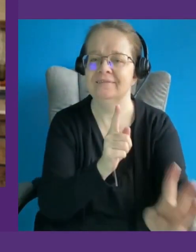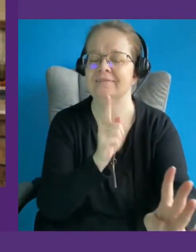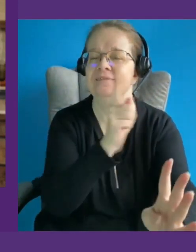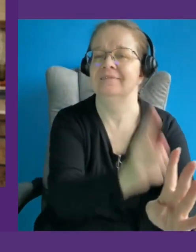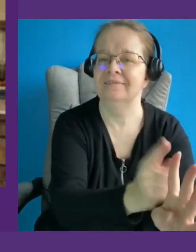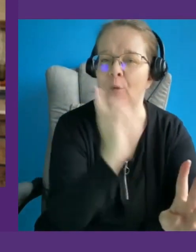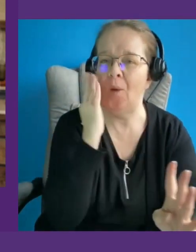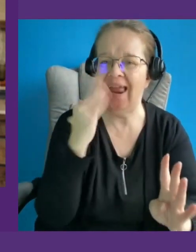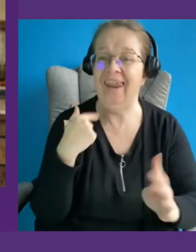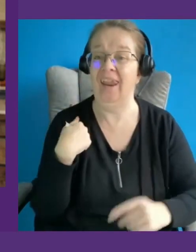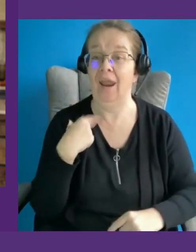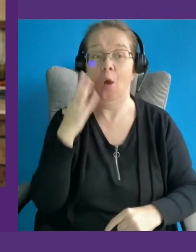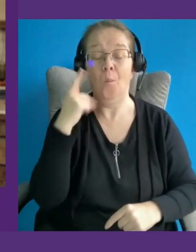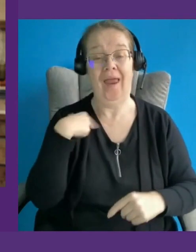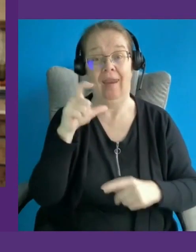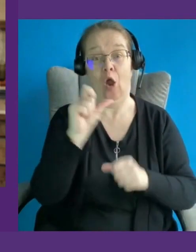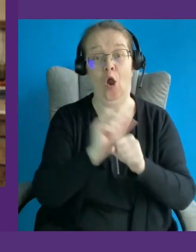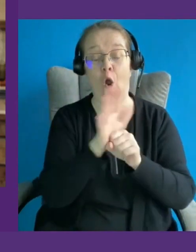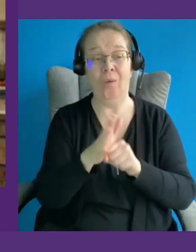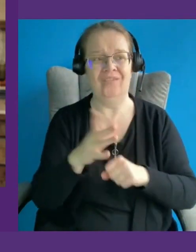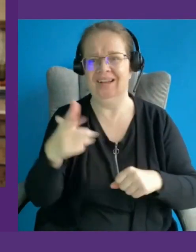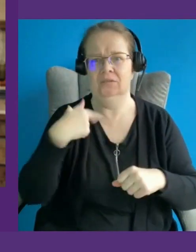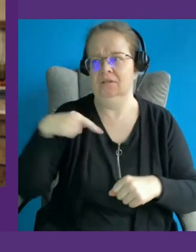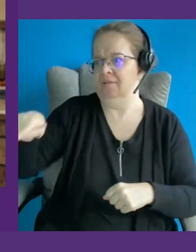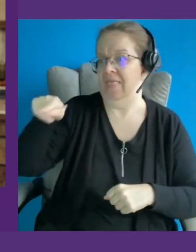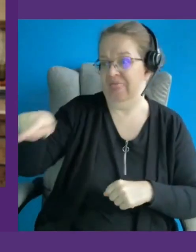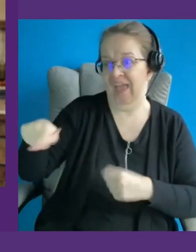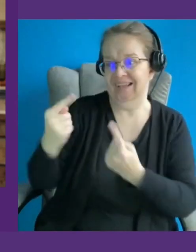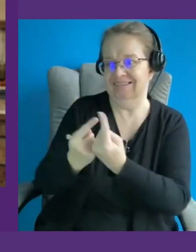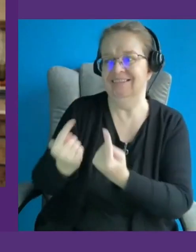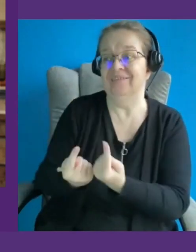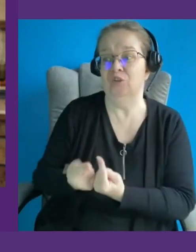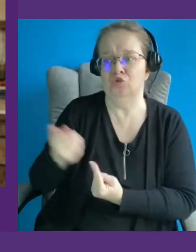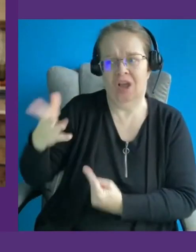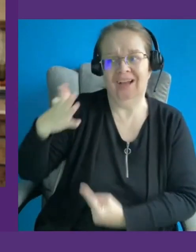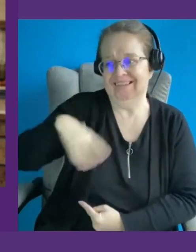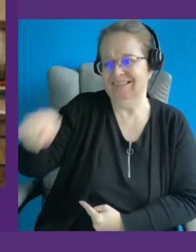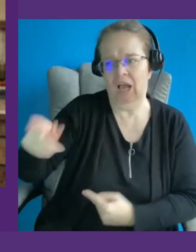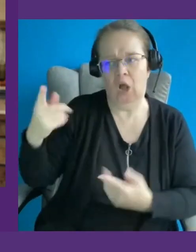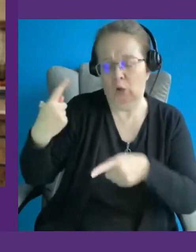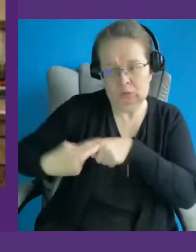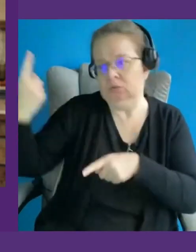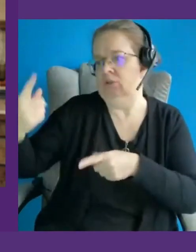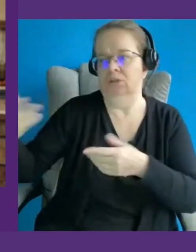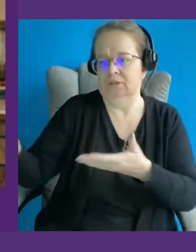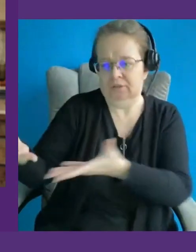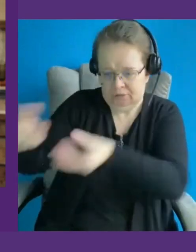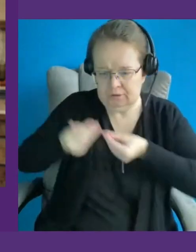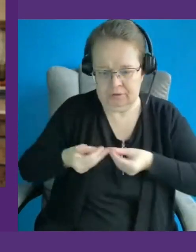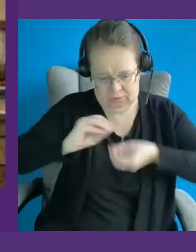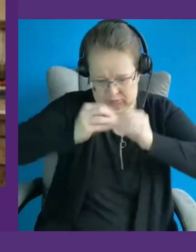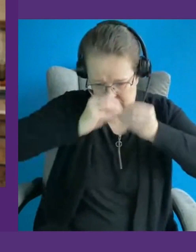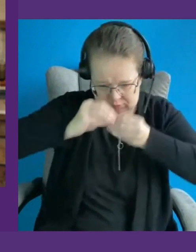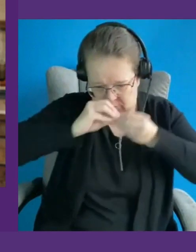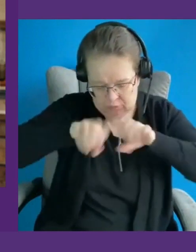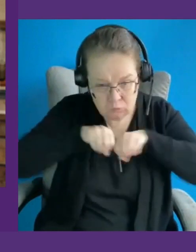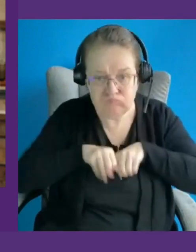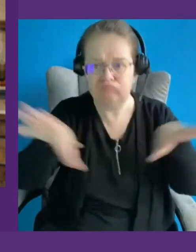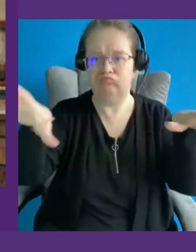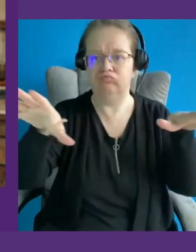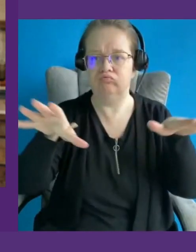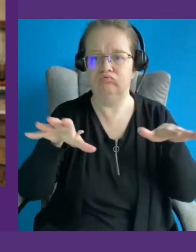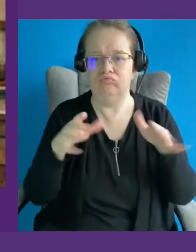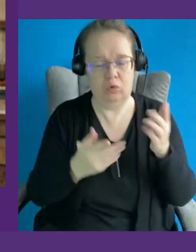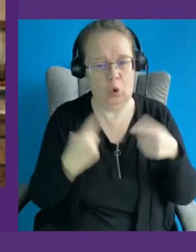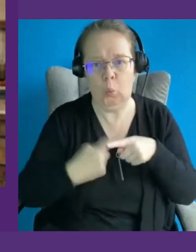we fast-tracked that specific feature and got it out within months of the COVID timeframe to